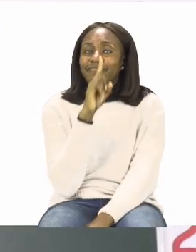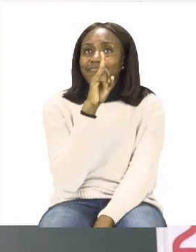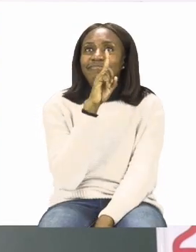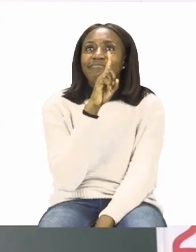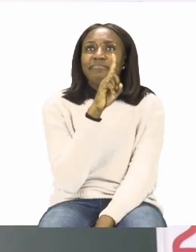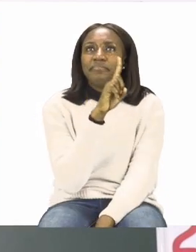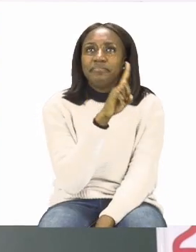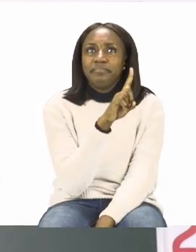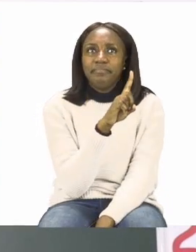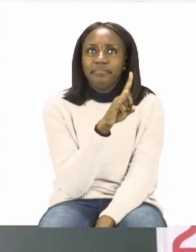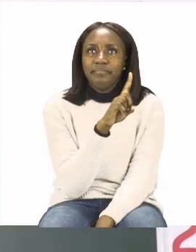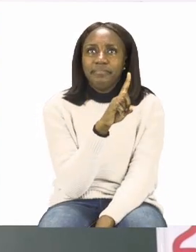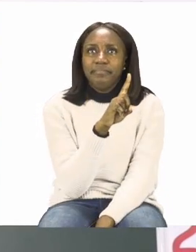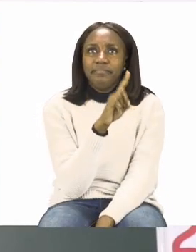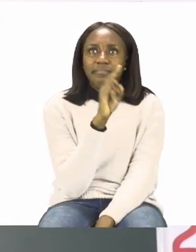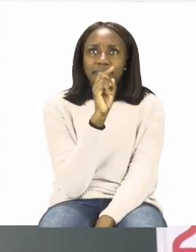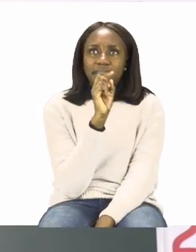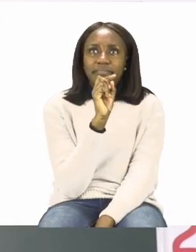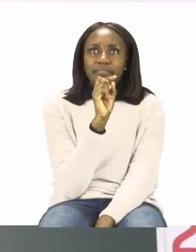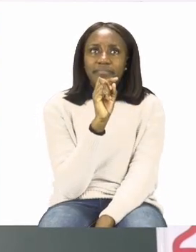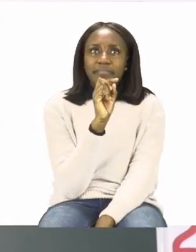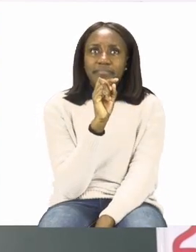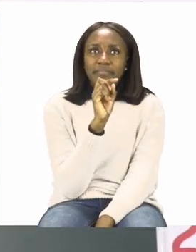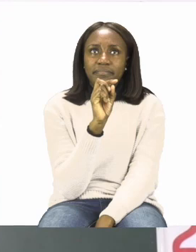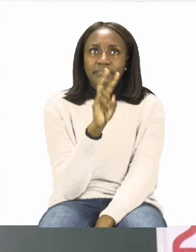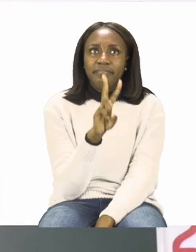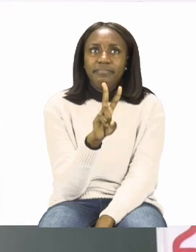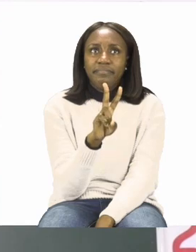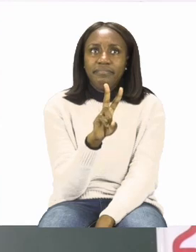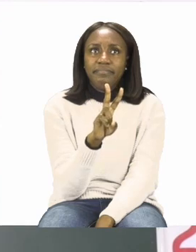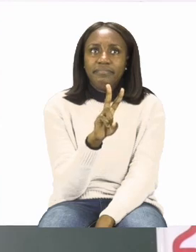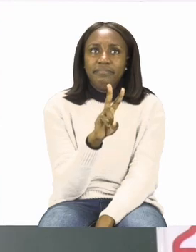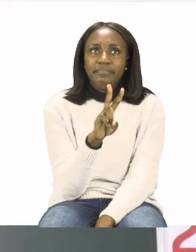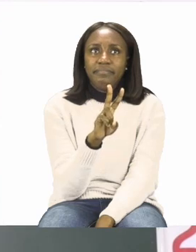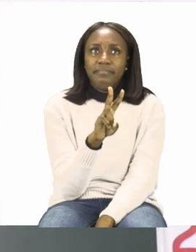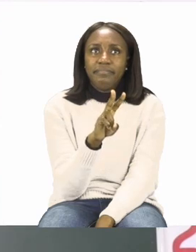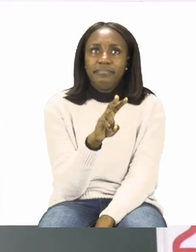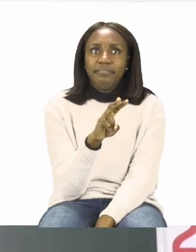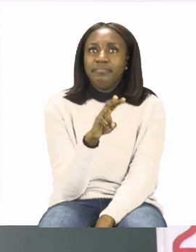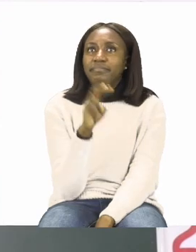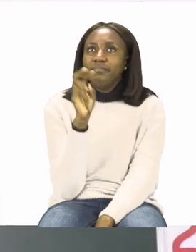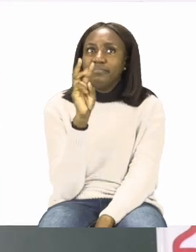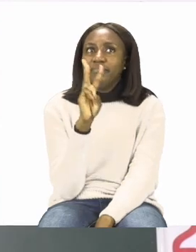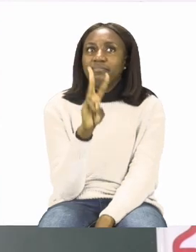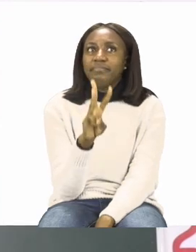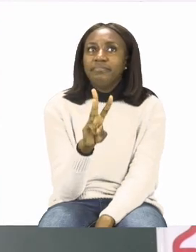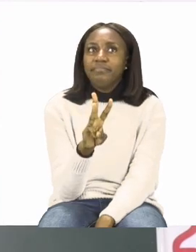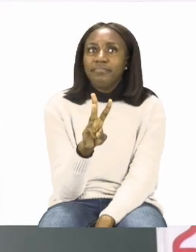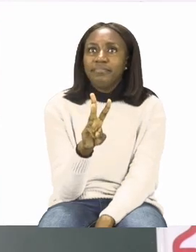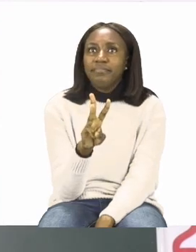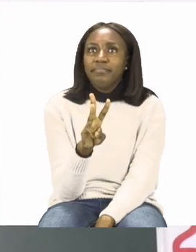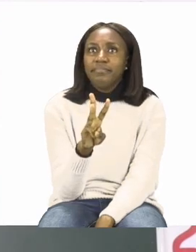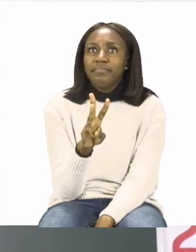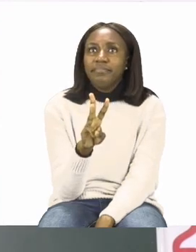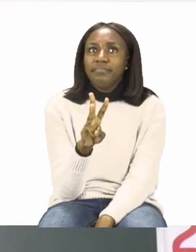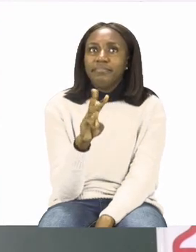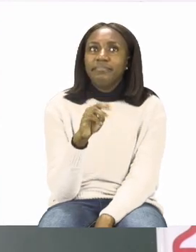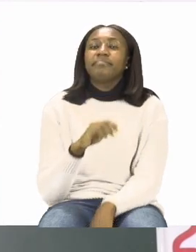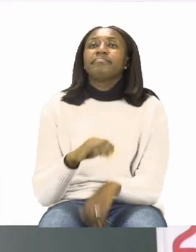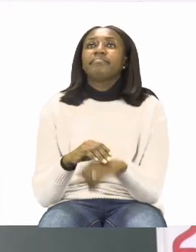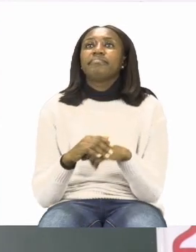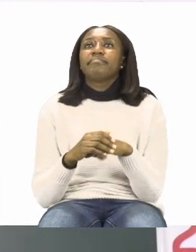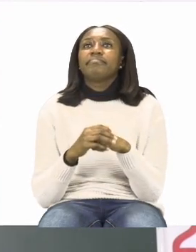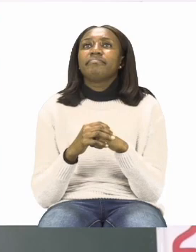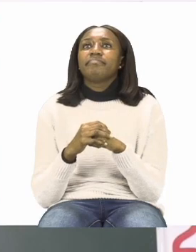time. 1, 2, 3.